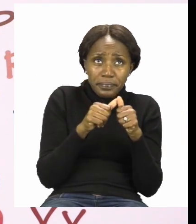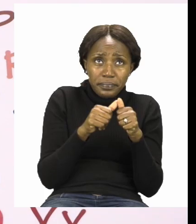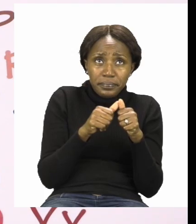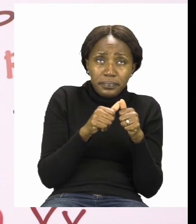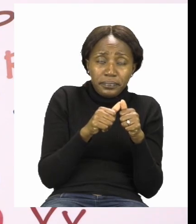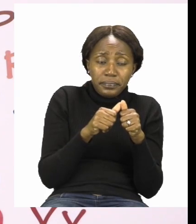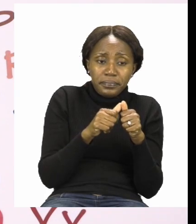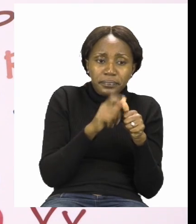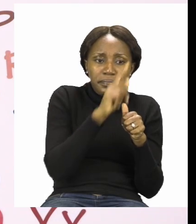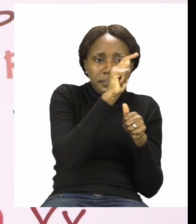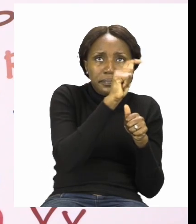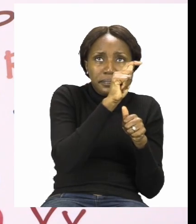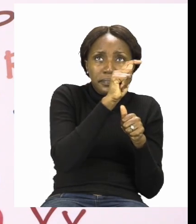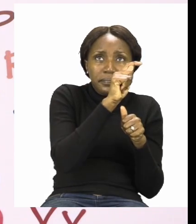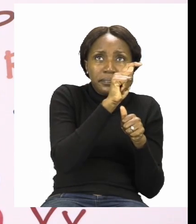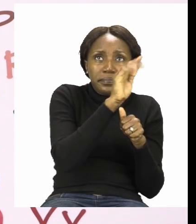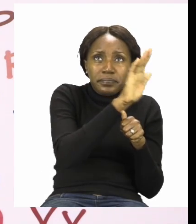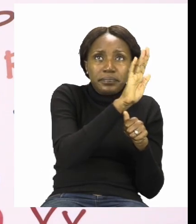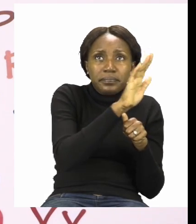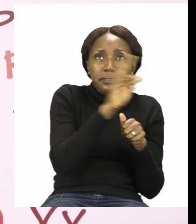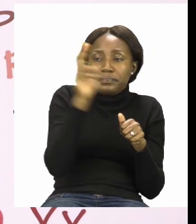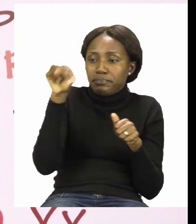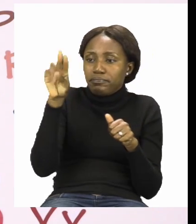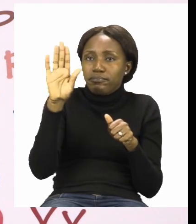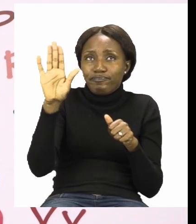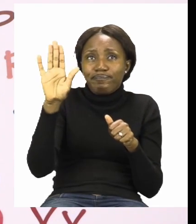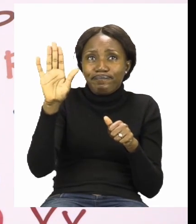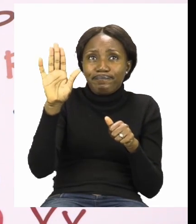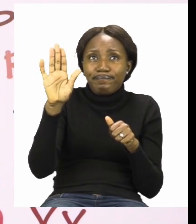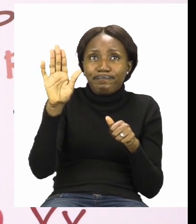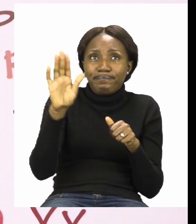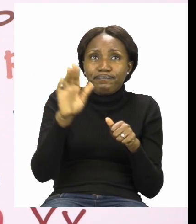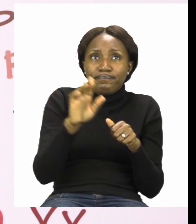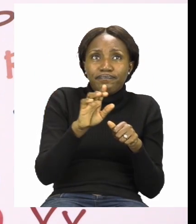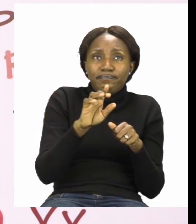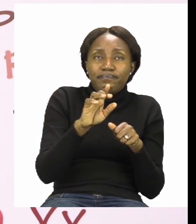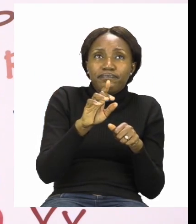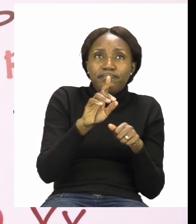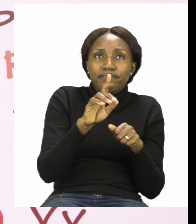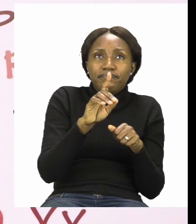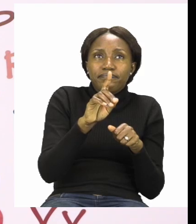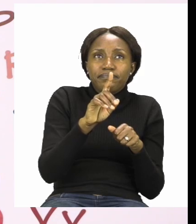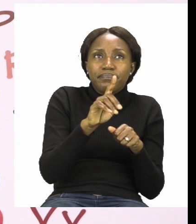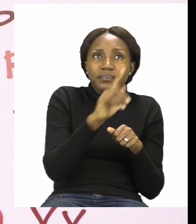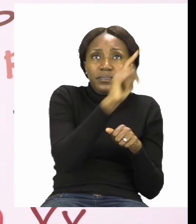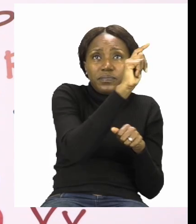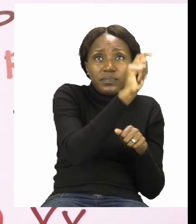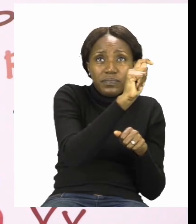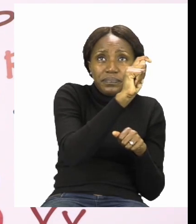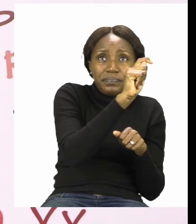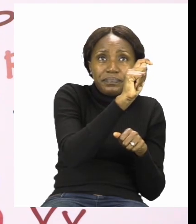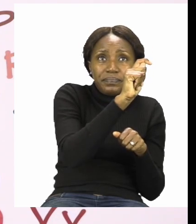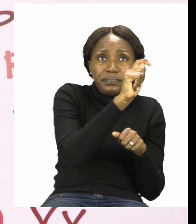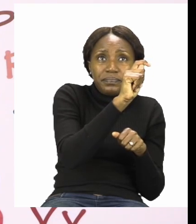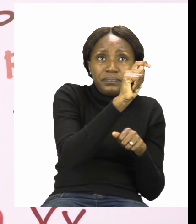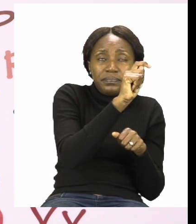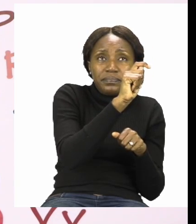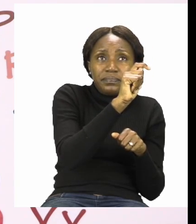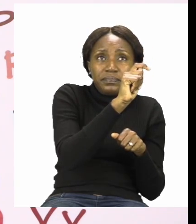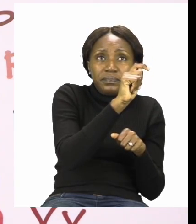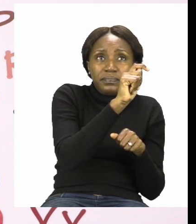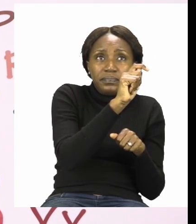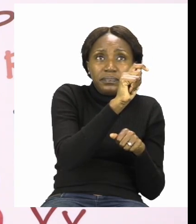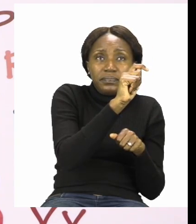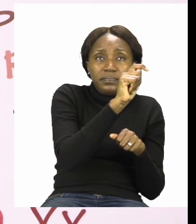tens and then we have units. Mr. Tens likes to stand in front of Mrs. Units,